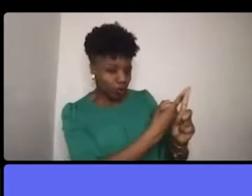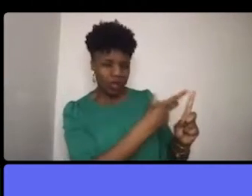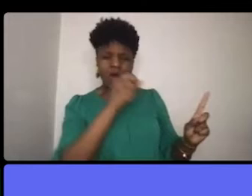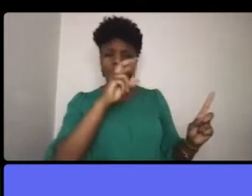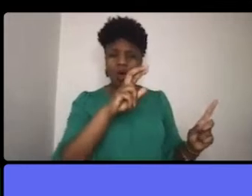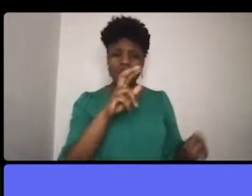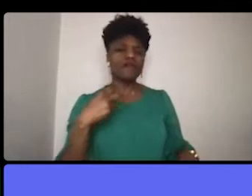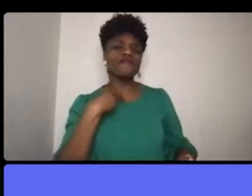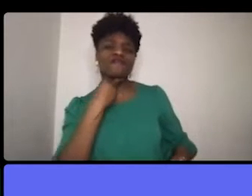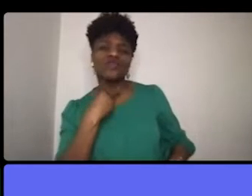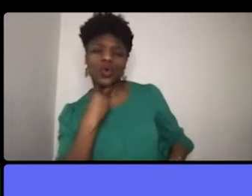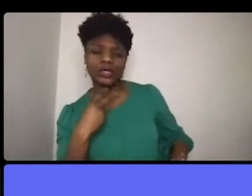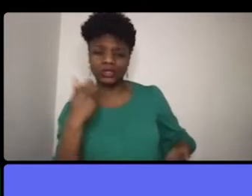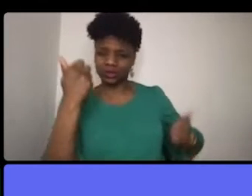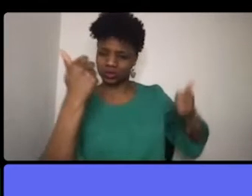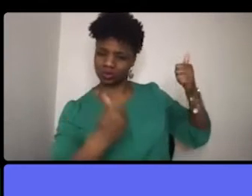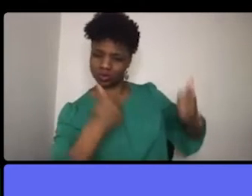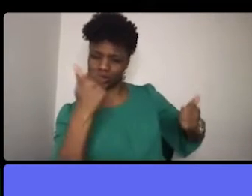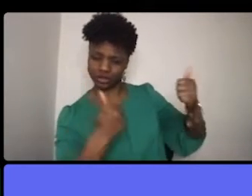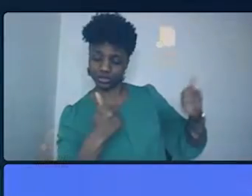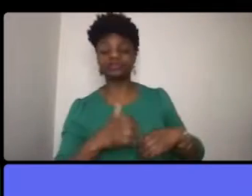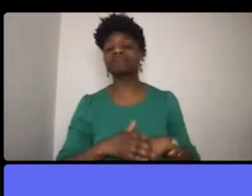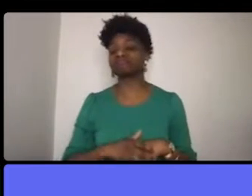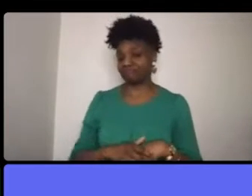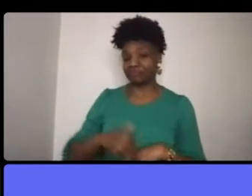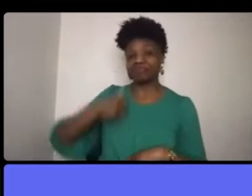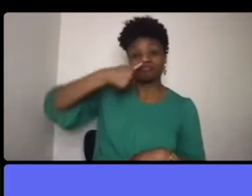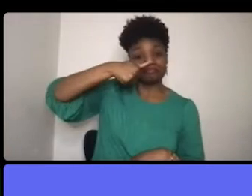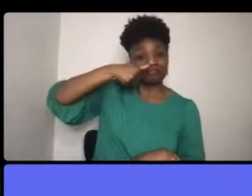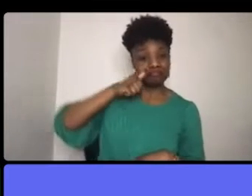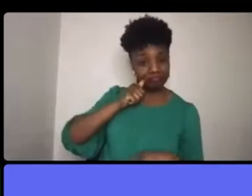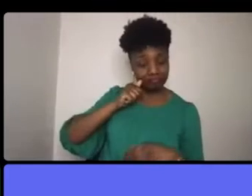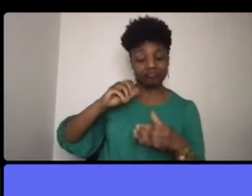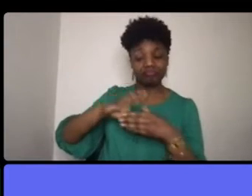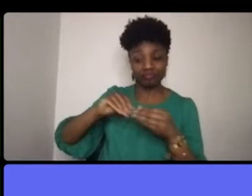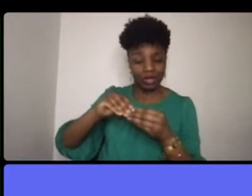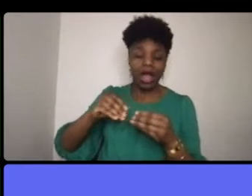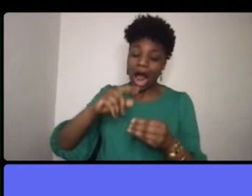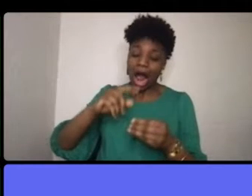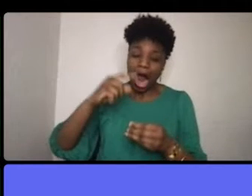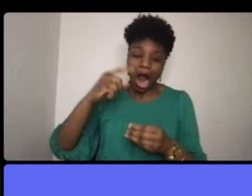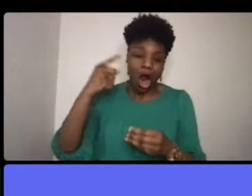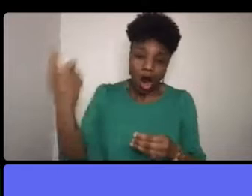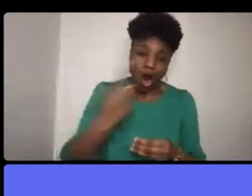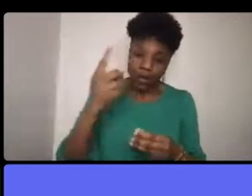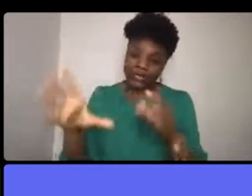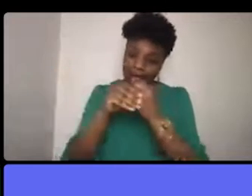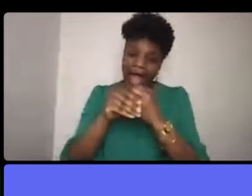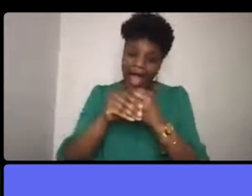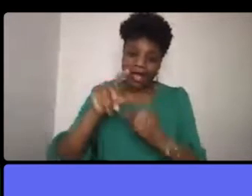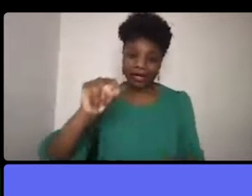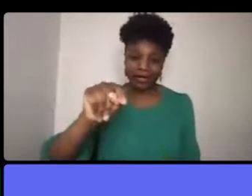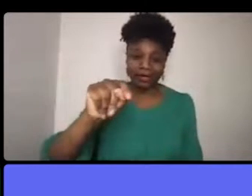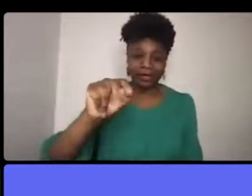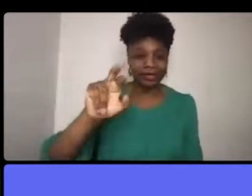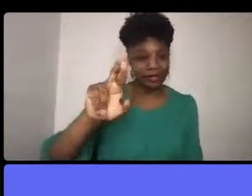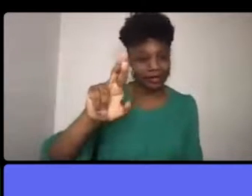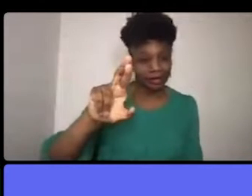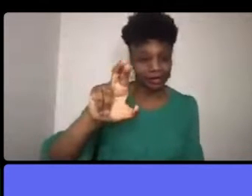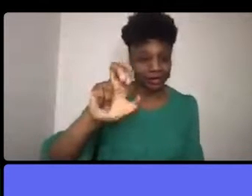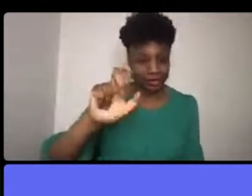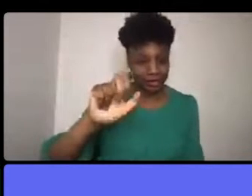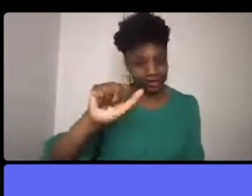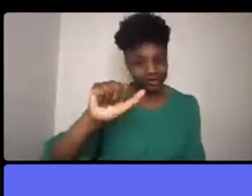Yeah, as long as I did my part and reinforced everything with treats, but I wasn't feeding no treats. gotta It bring them wasn't trees no up.